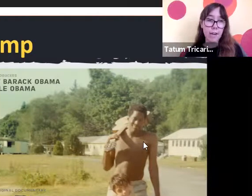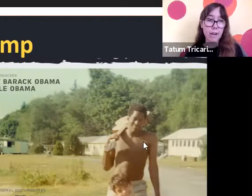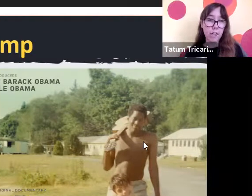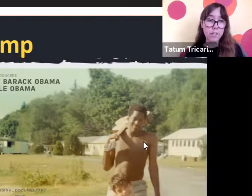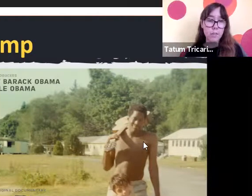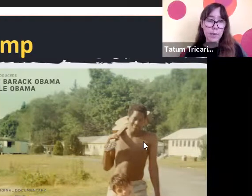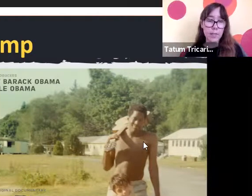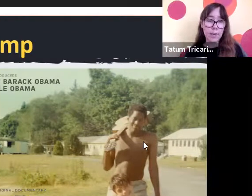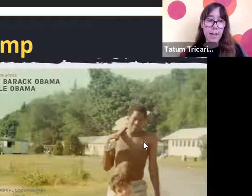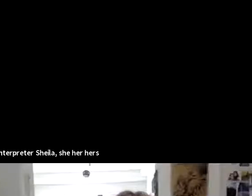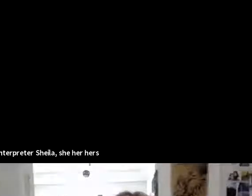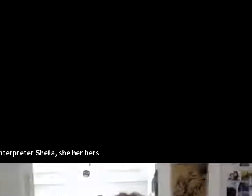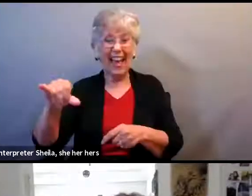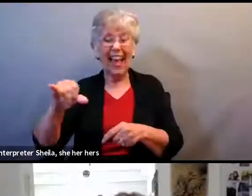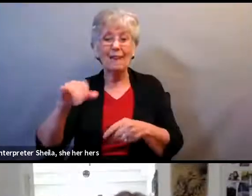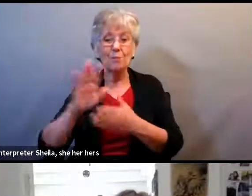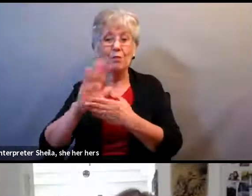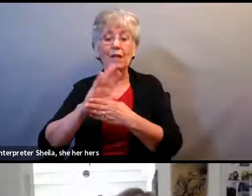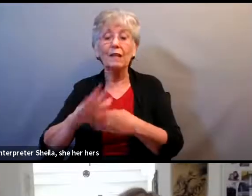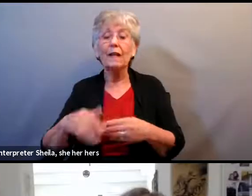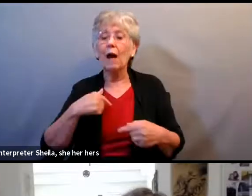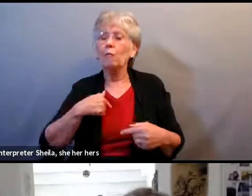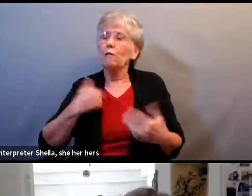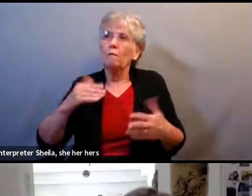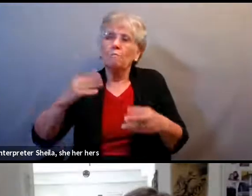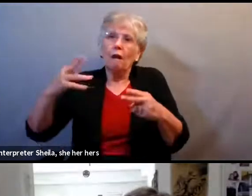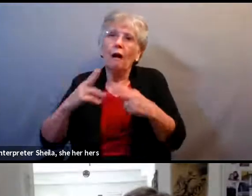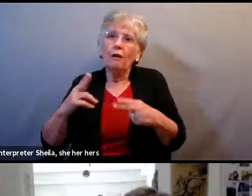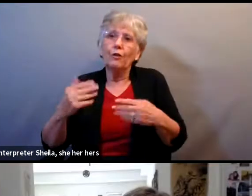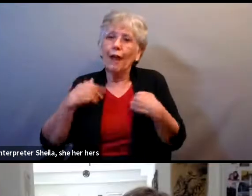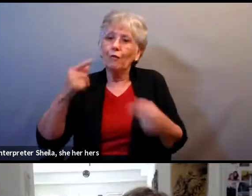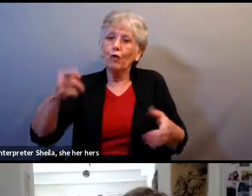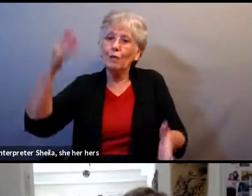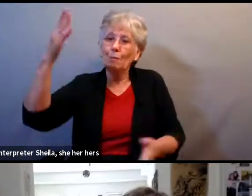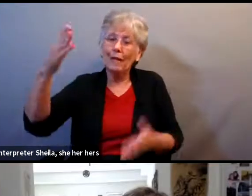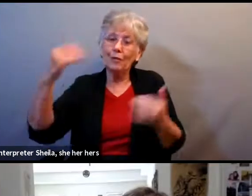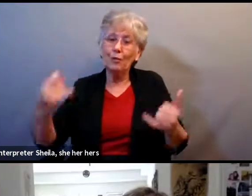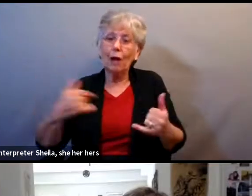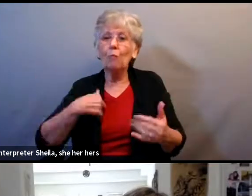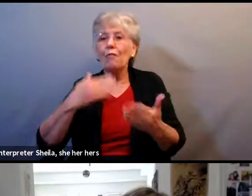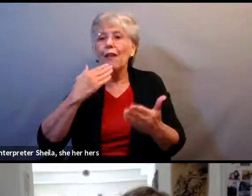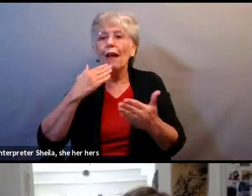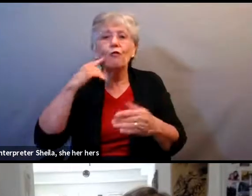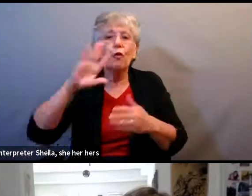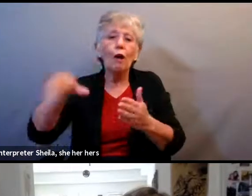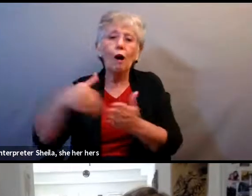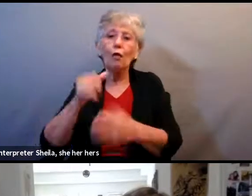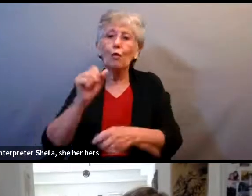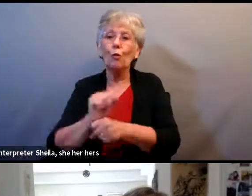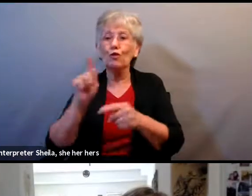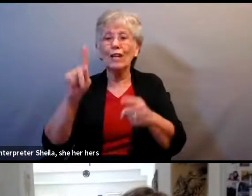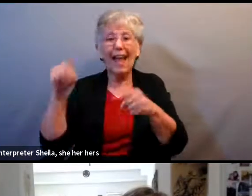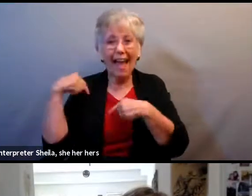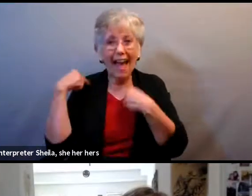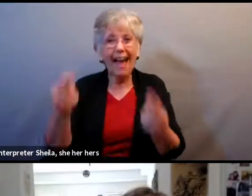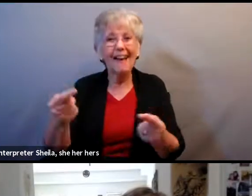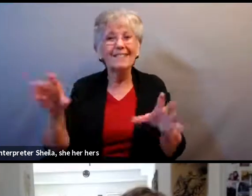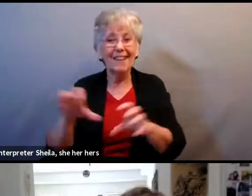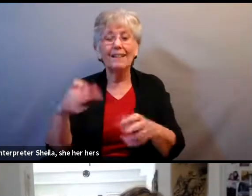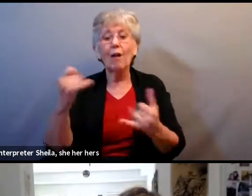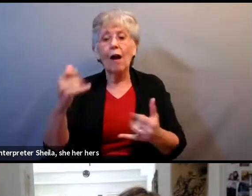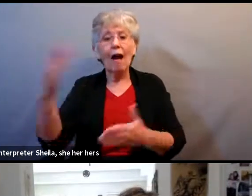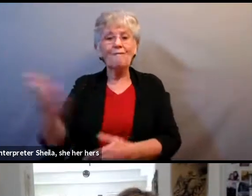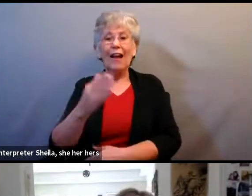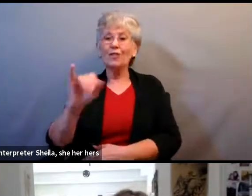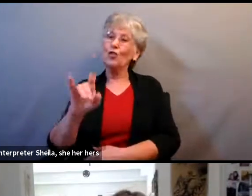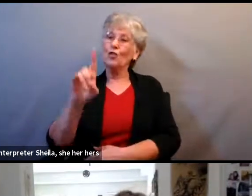to invite her to speak today, and I'm super thankful for all of the work that she has done. So I invite Judy up on the screen to give